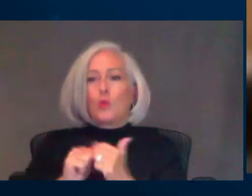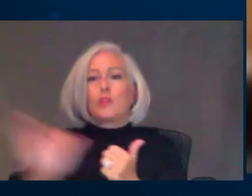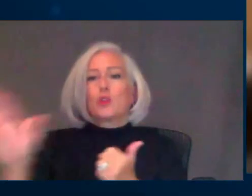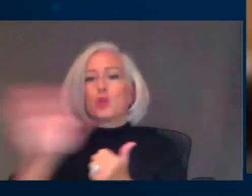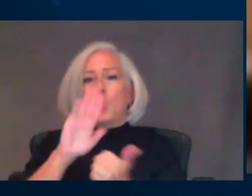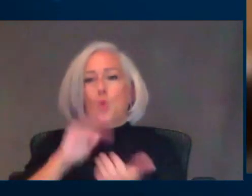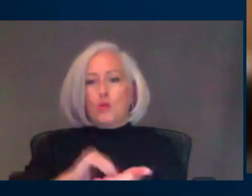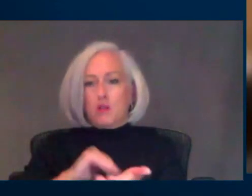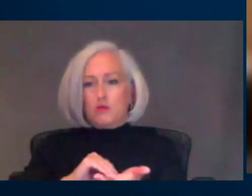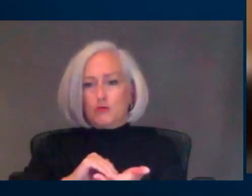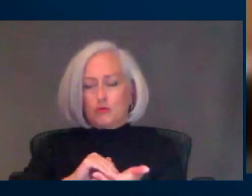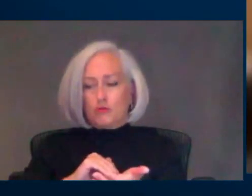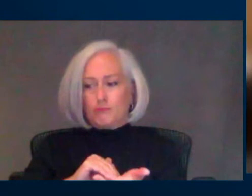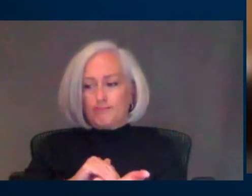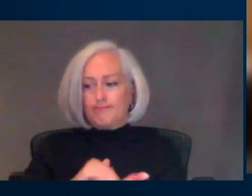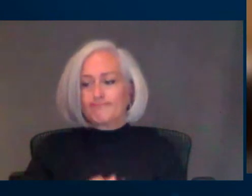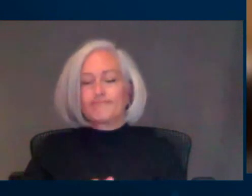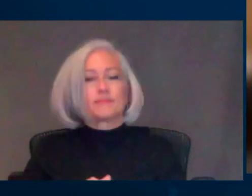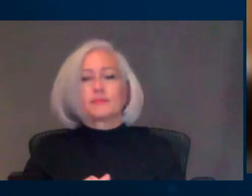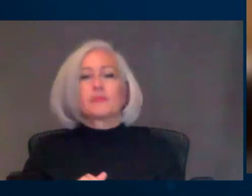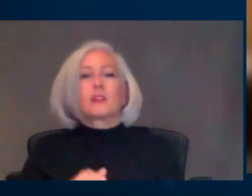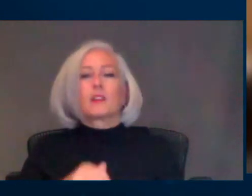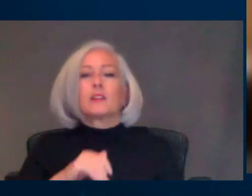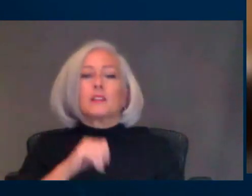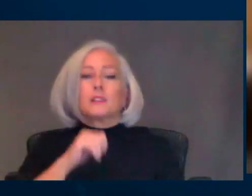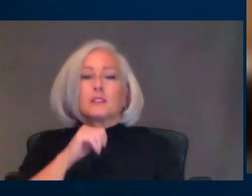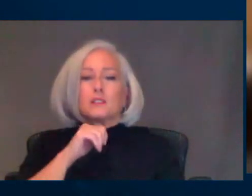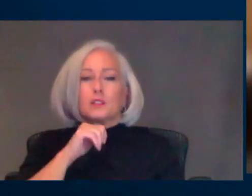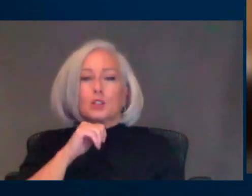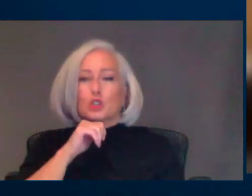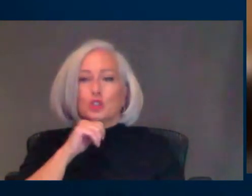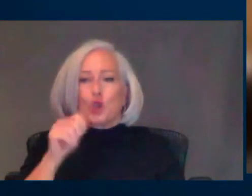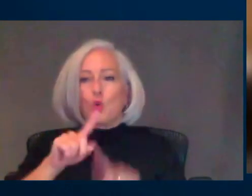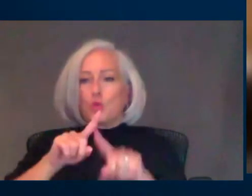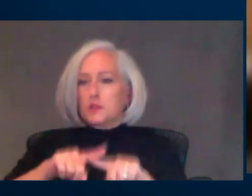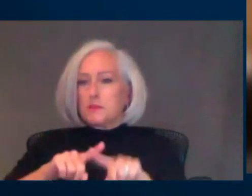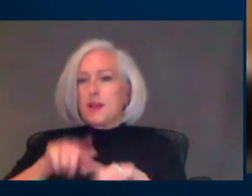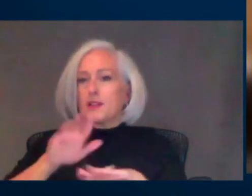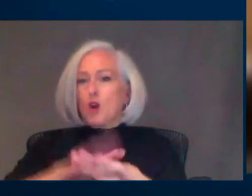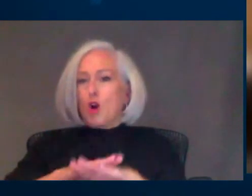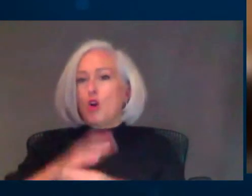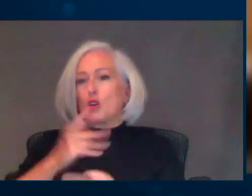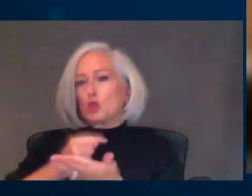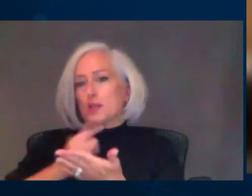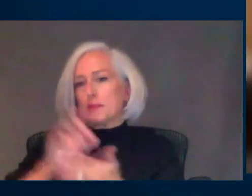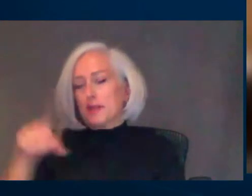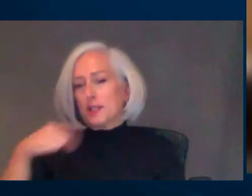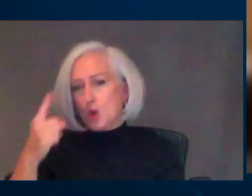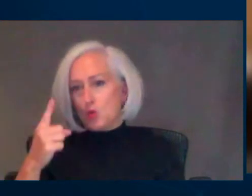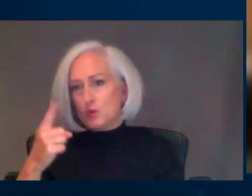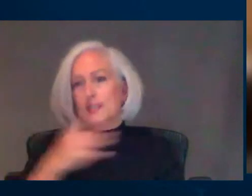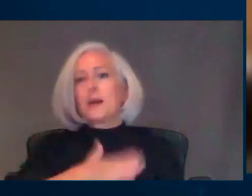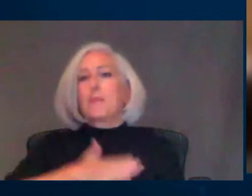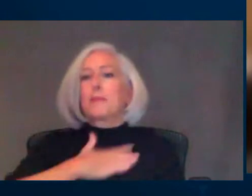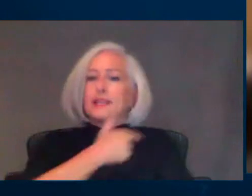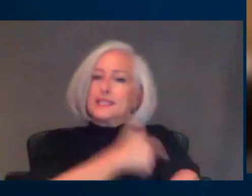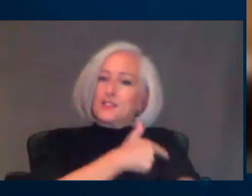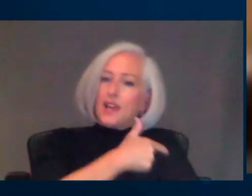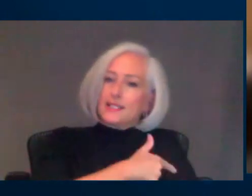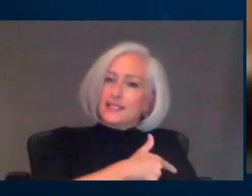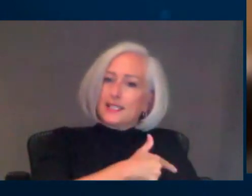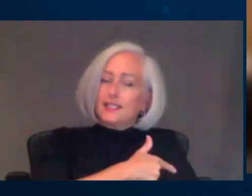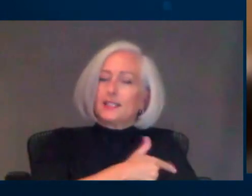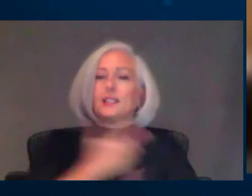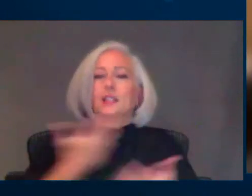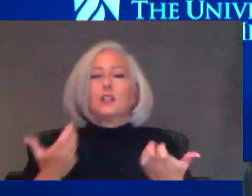Amber's the one we bring in to help save us or rescue us, and she's one of the smartest, best leaders we have. And so when she says trust